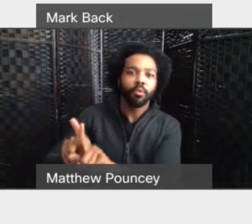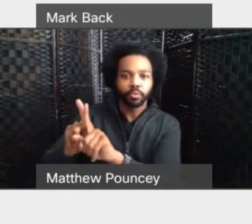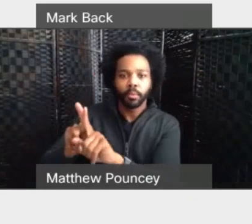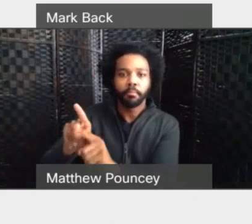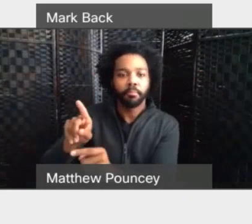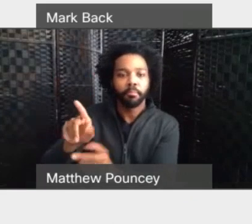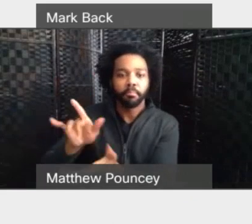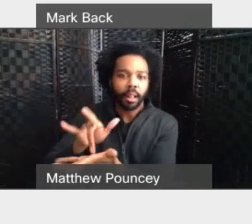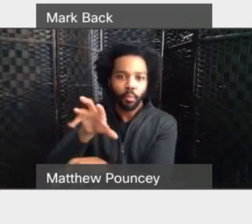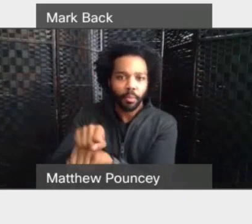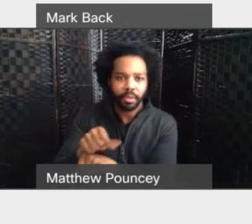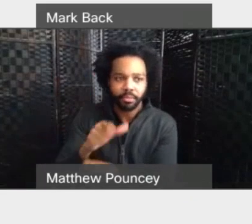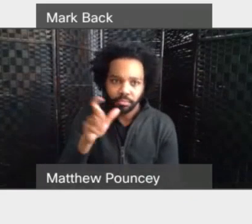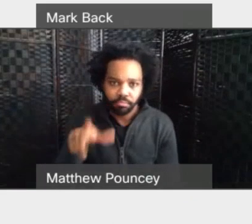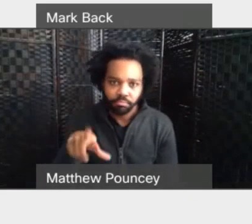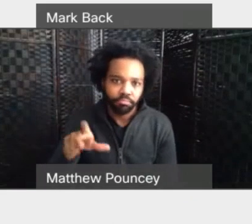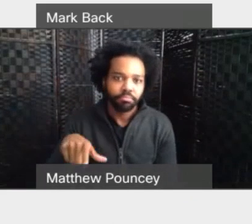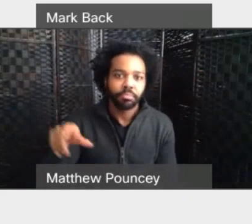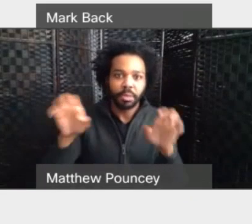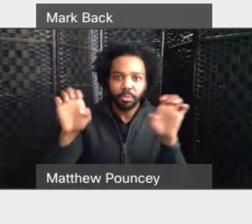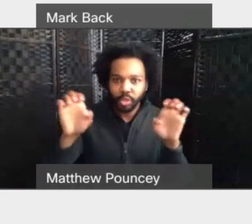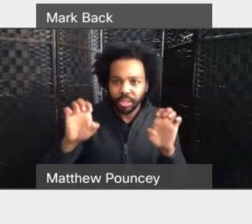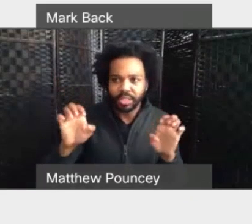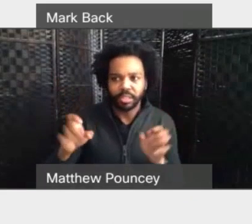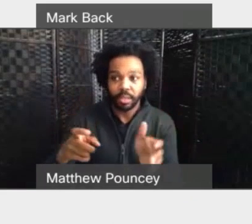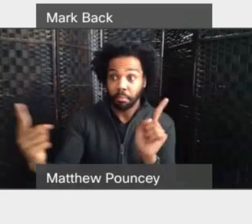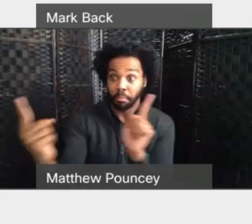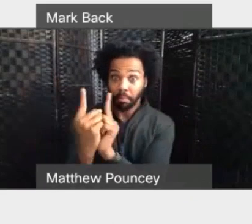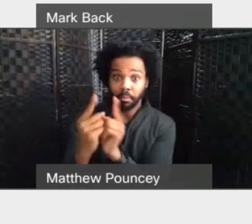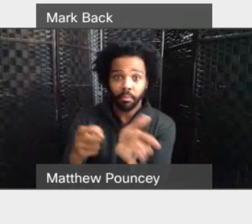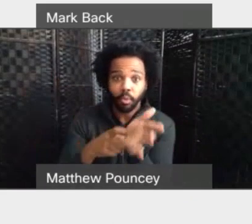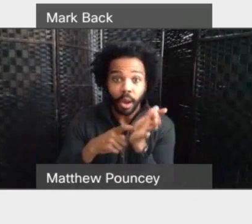immediate emergency or in-person visit required.